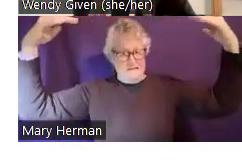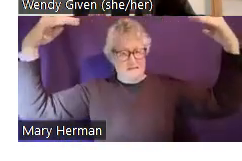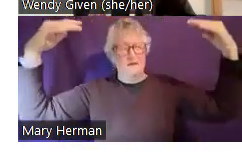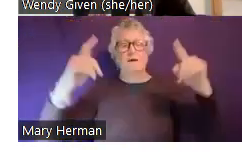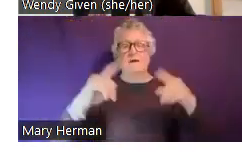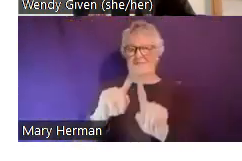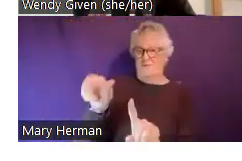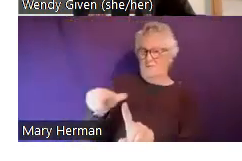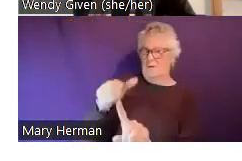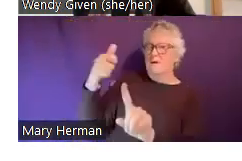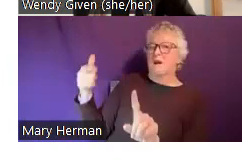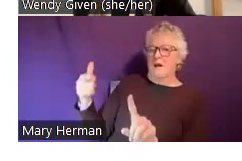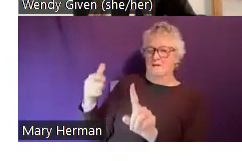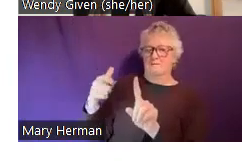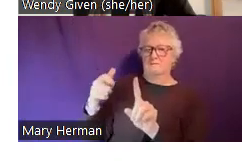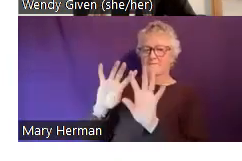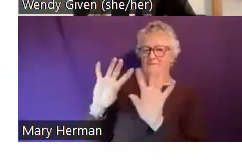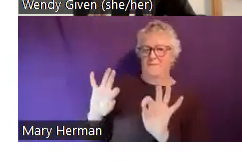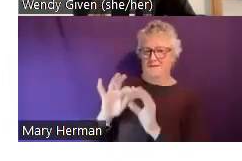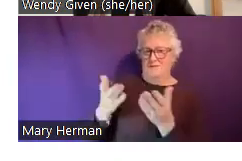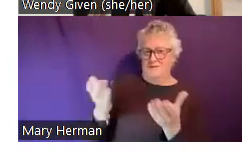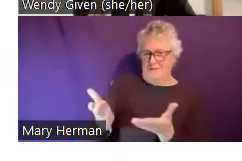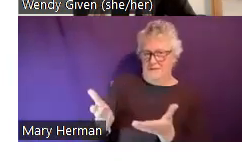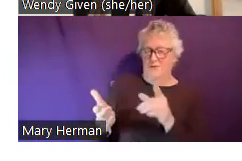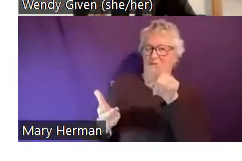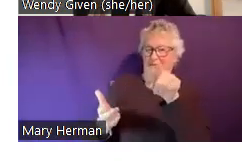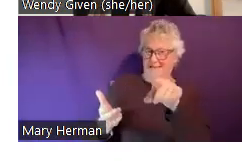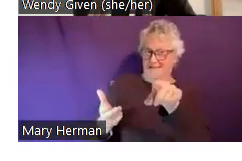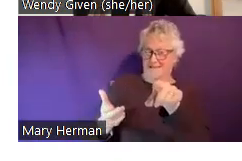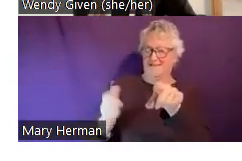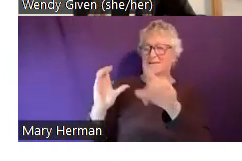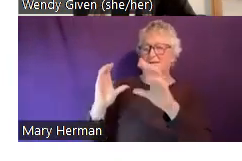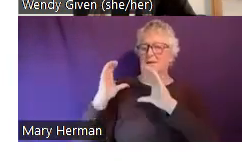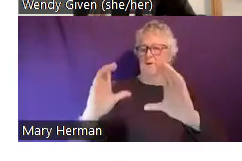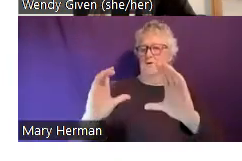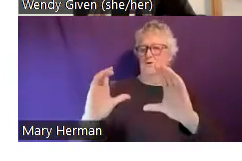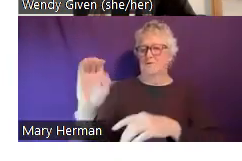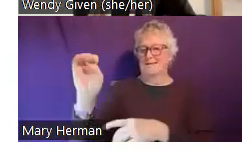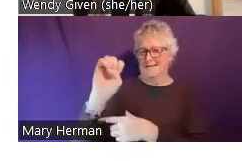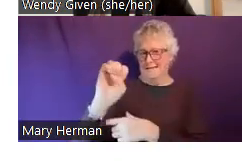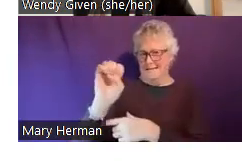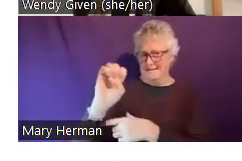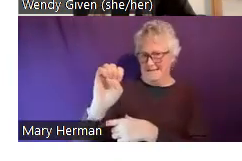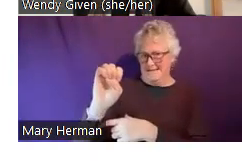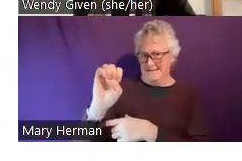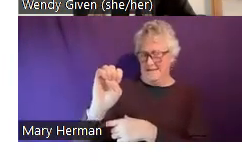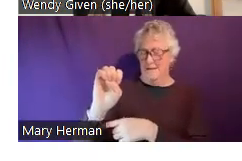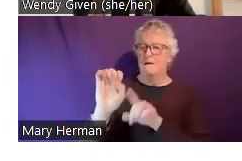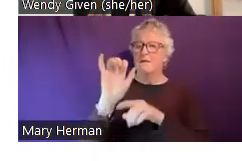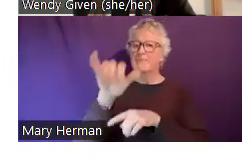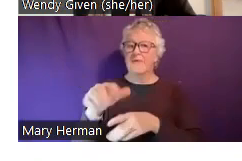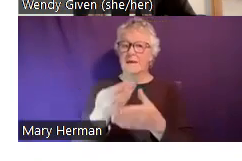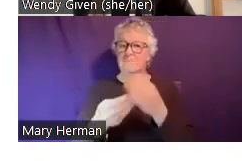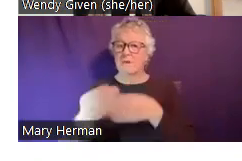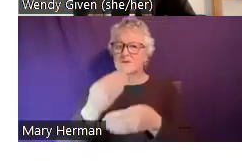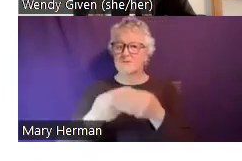here. This is, as I said, in Concourse E, and this had a budget of